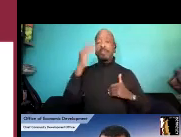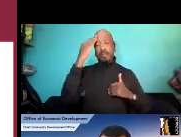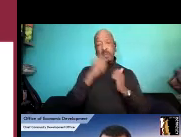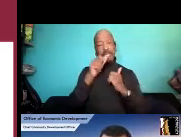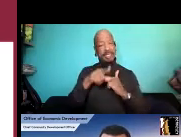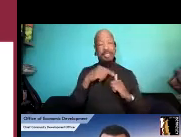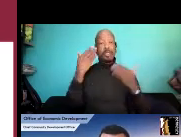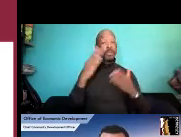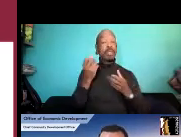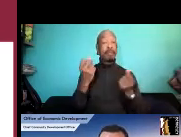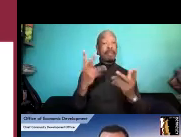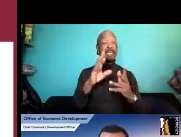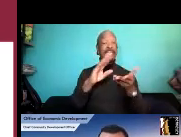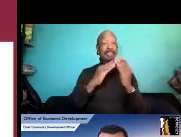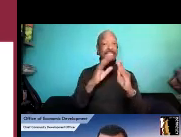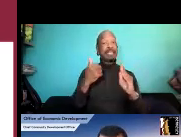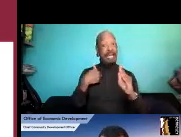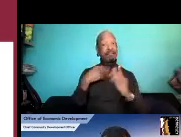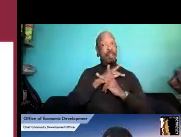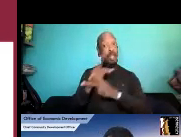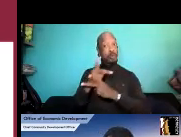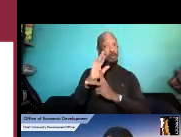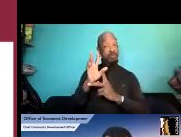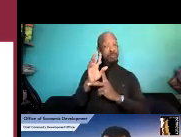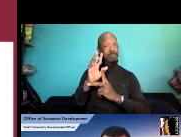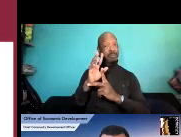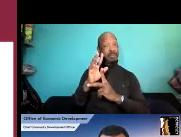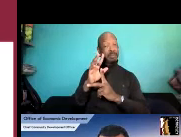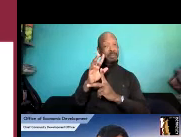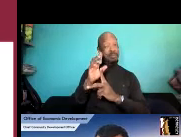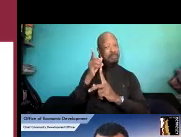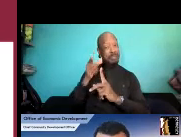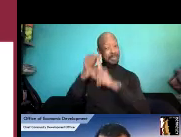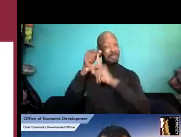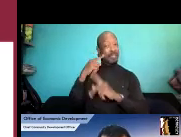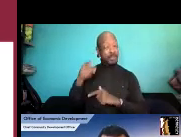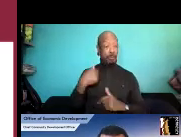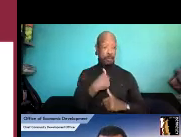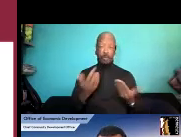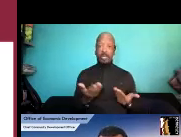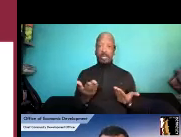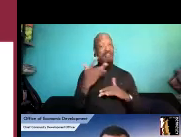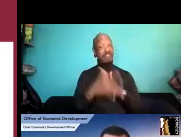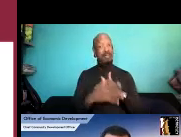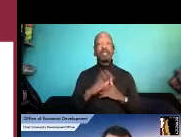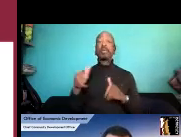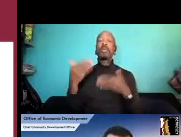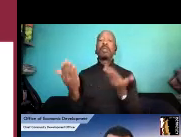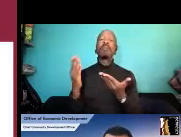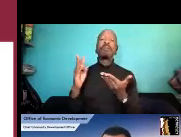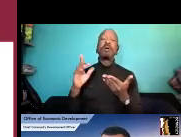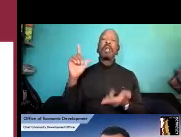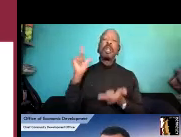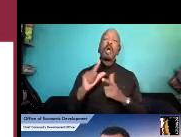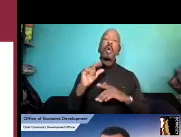many cities actually have loans. We've got, we're here, we're available, and we offer low interest rates and